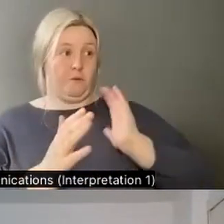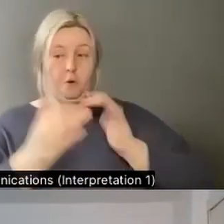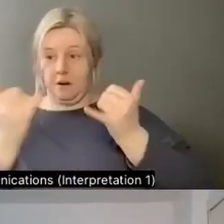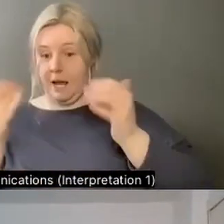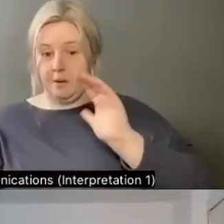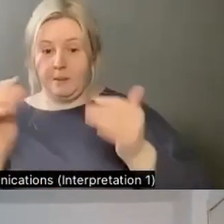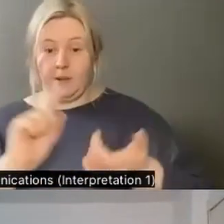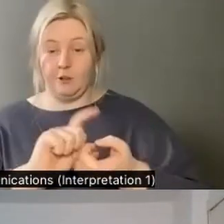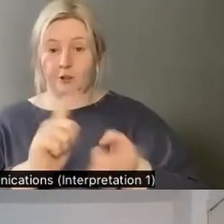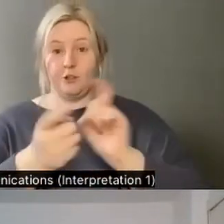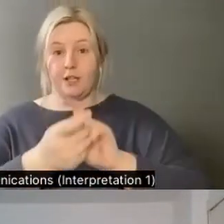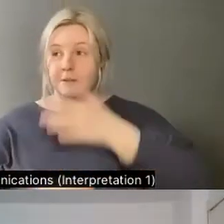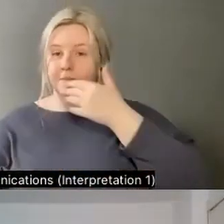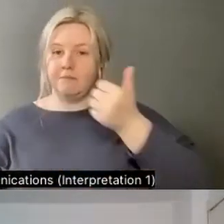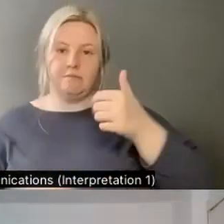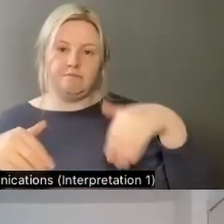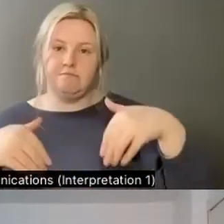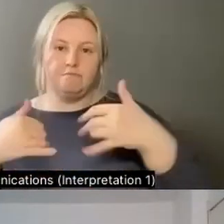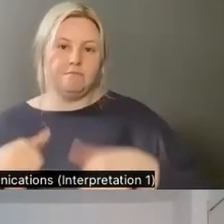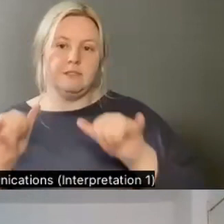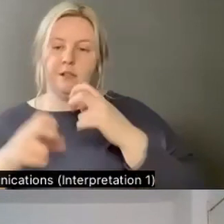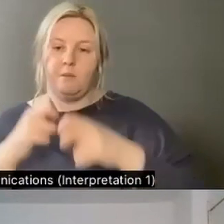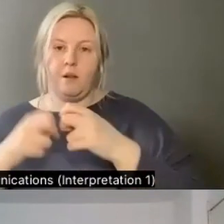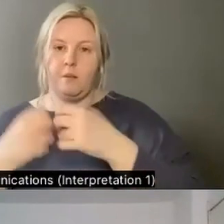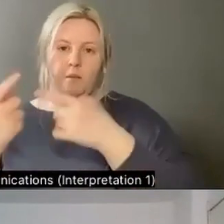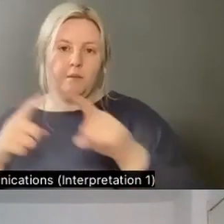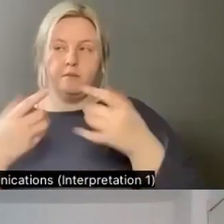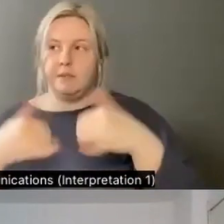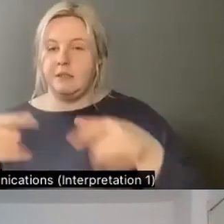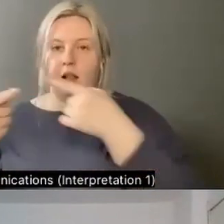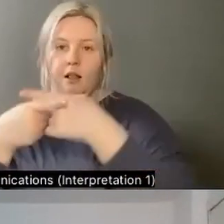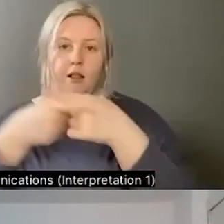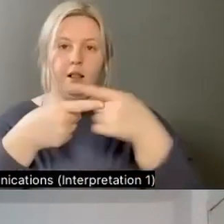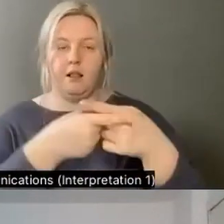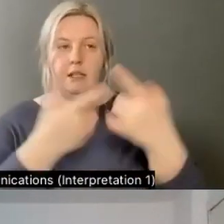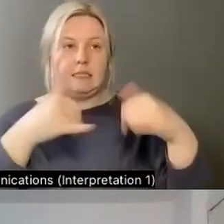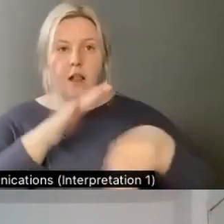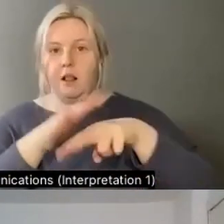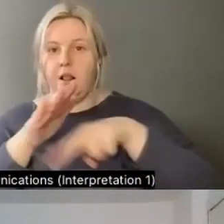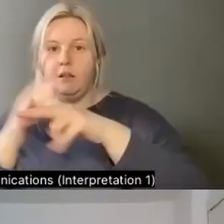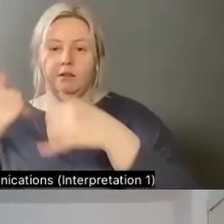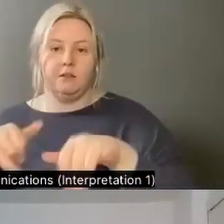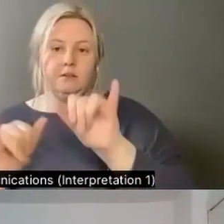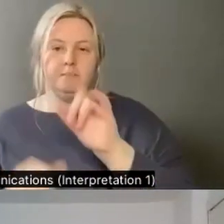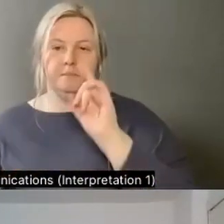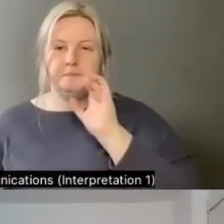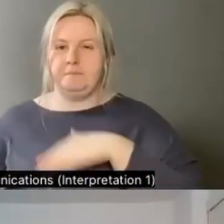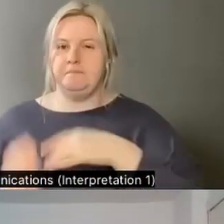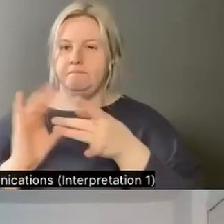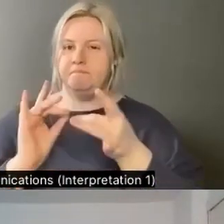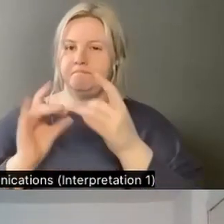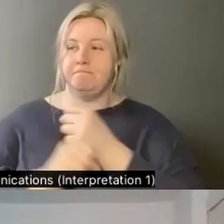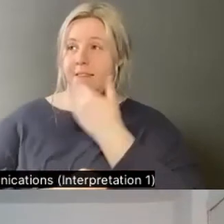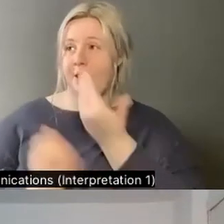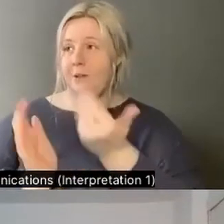medical model of disability. Yeah, and I think I'll leave it at that. Thank you again. Thank